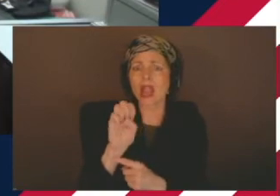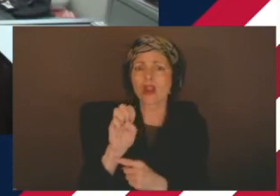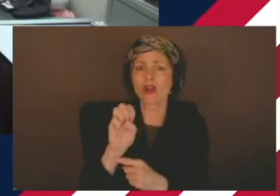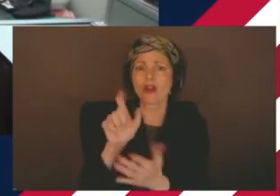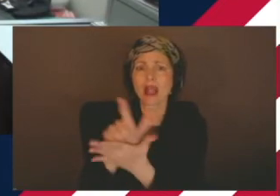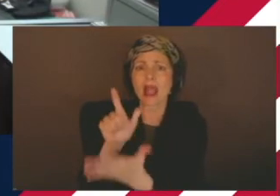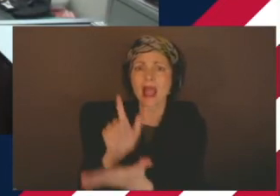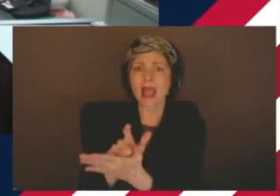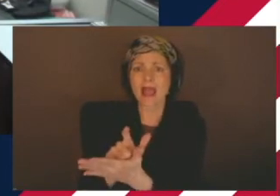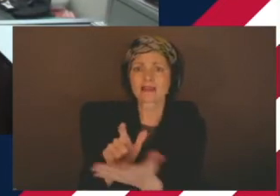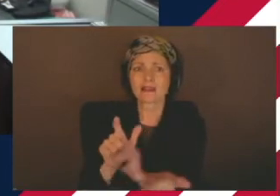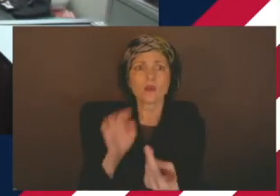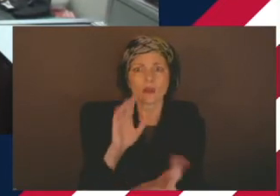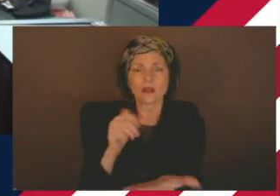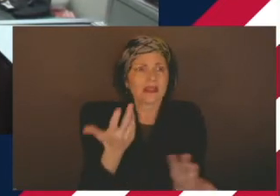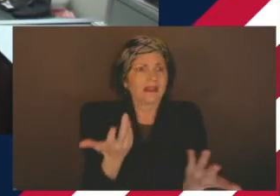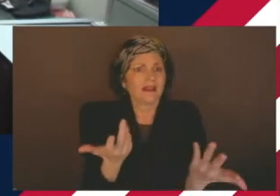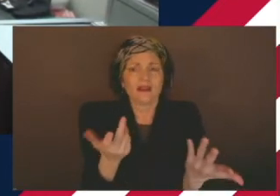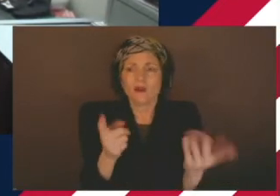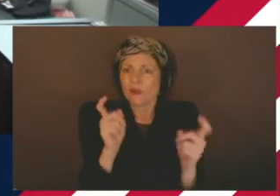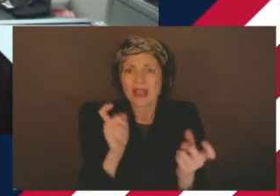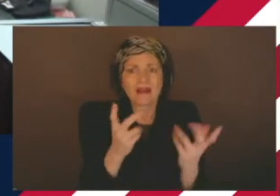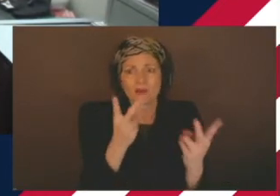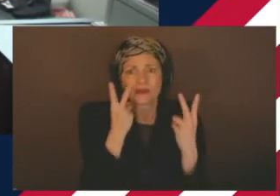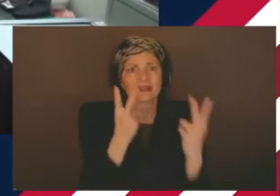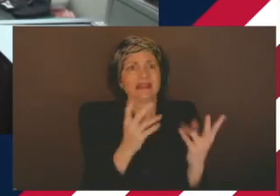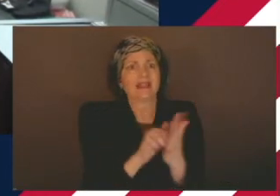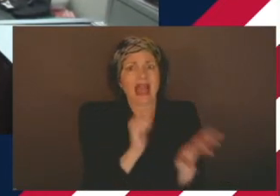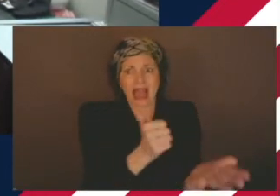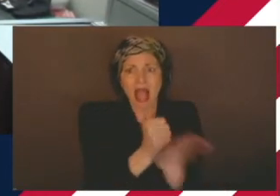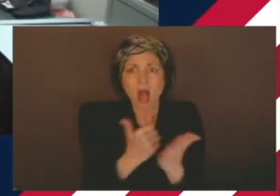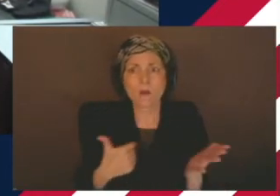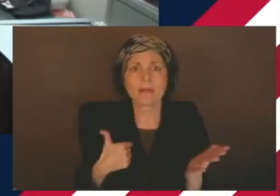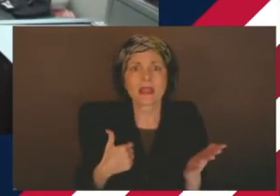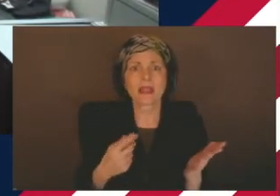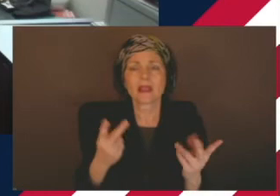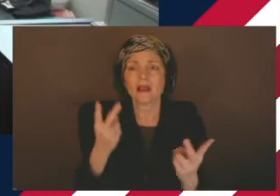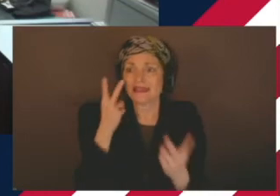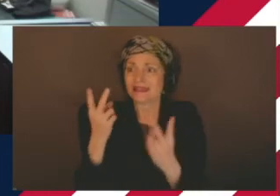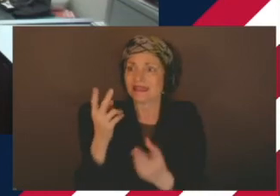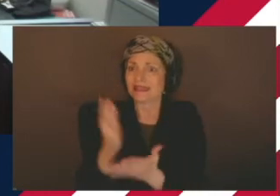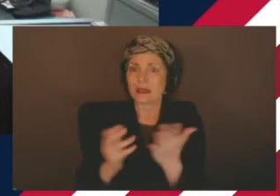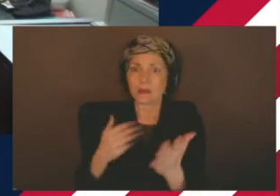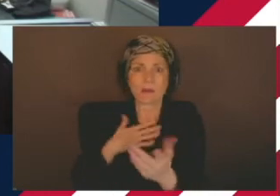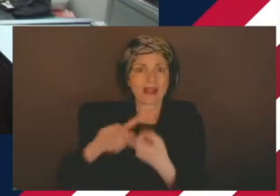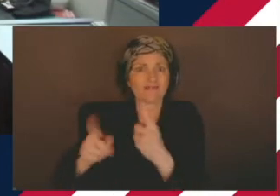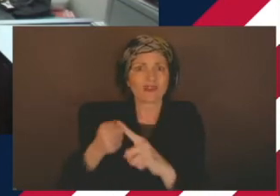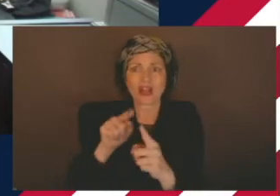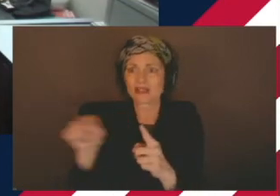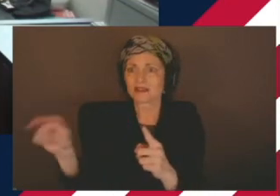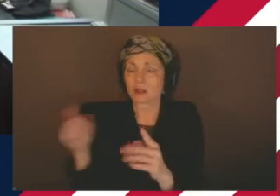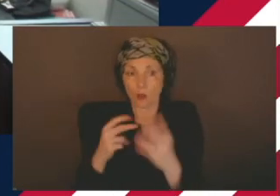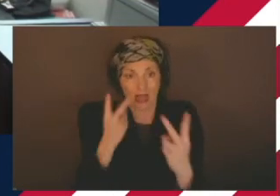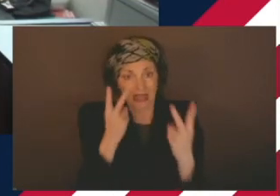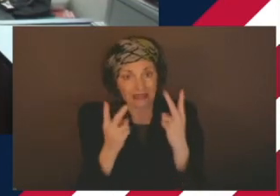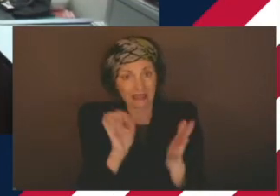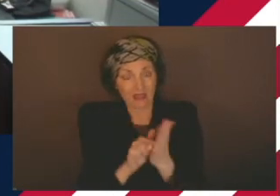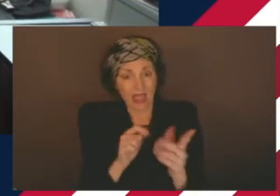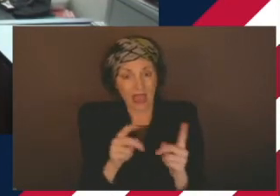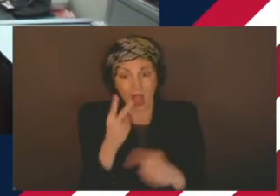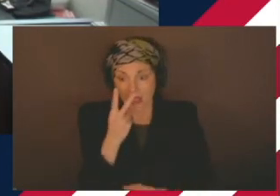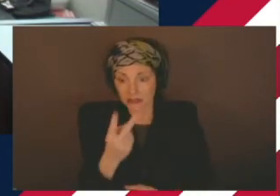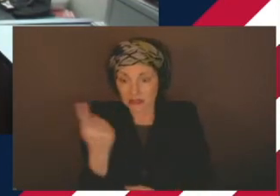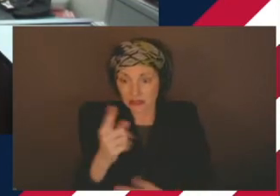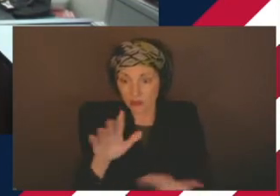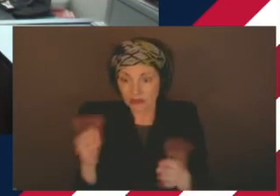my friends. When I see the administration's repeated attacks on healthcare, I think that could have been me. I